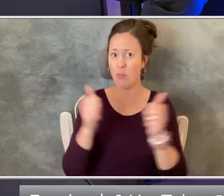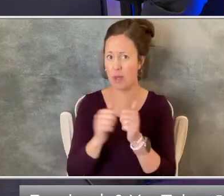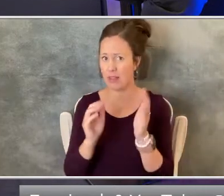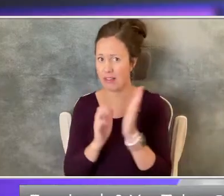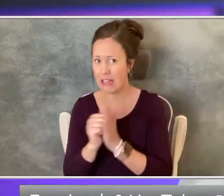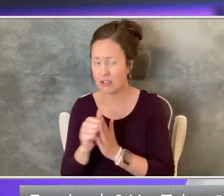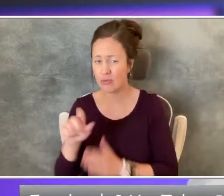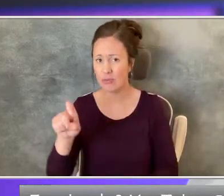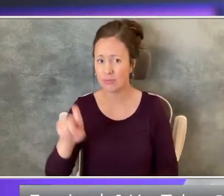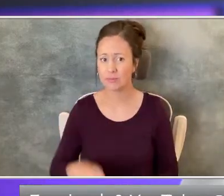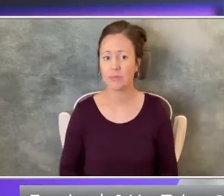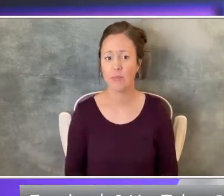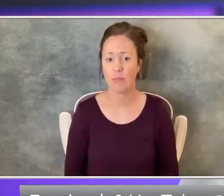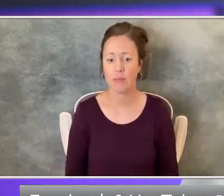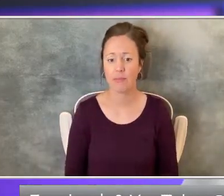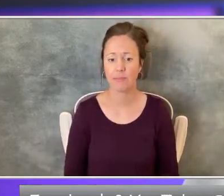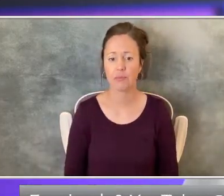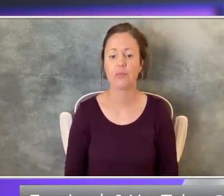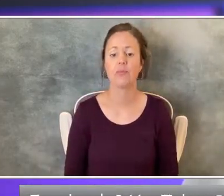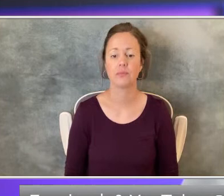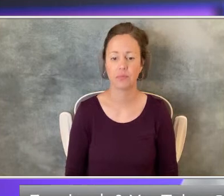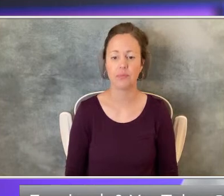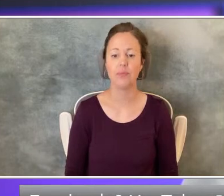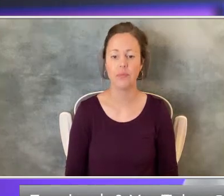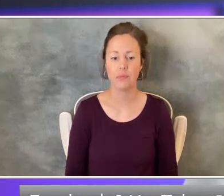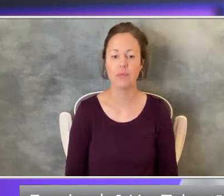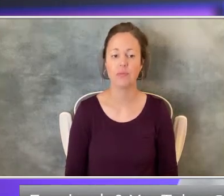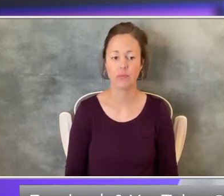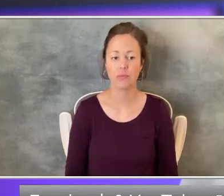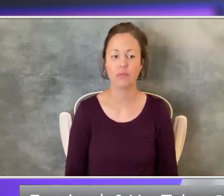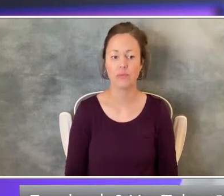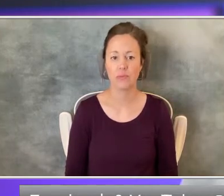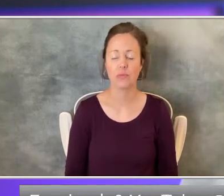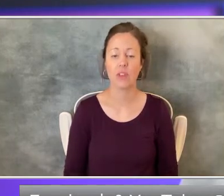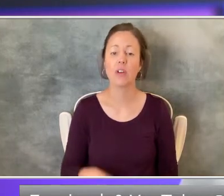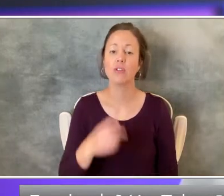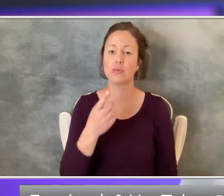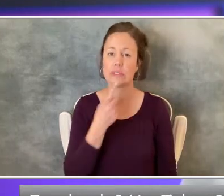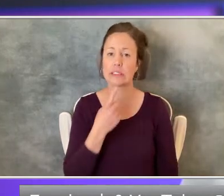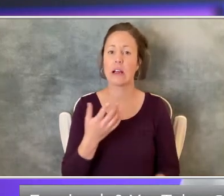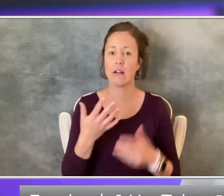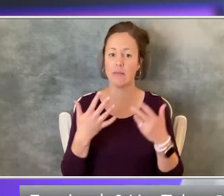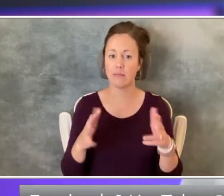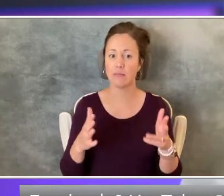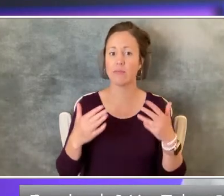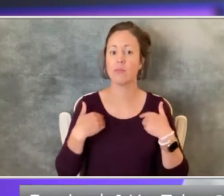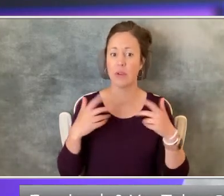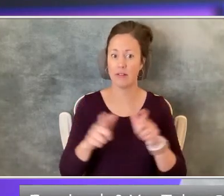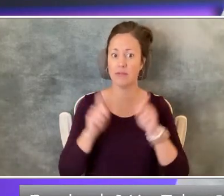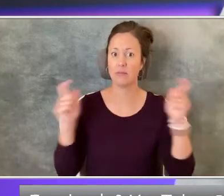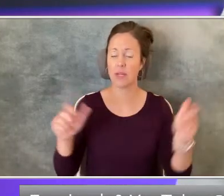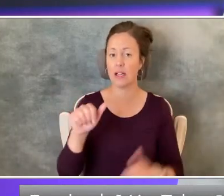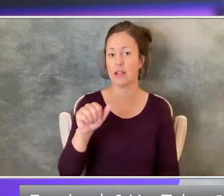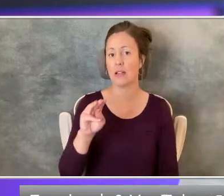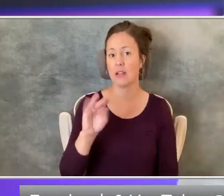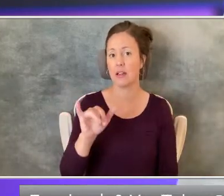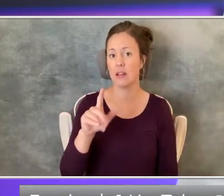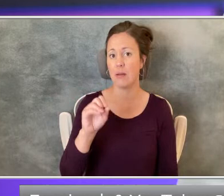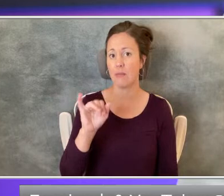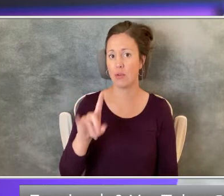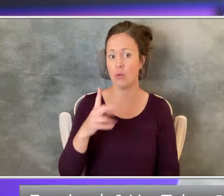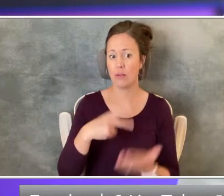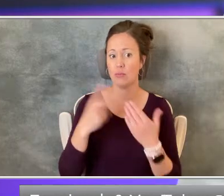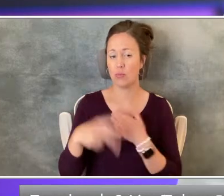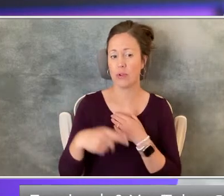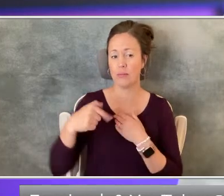heart? So as I said, we have a reasonably big amyloid program in the area,